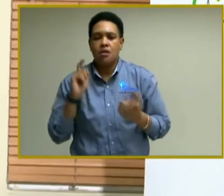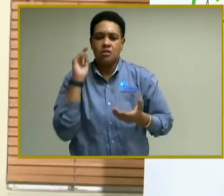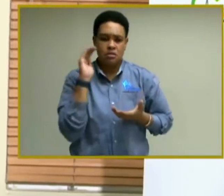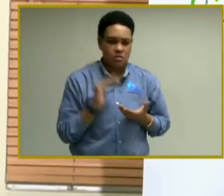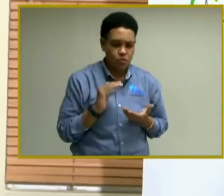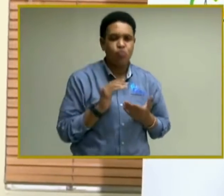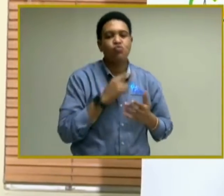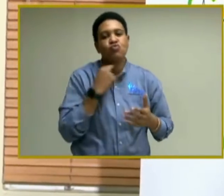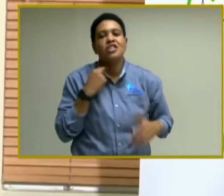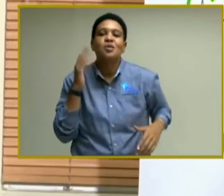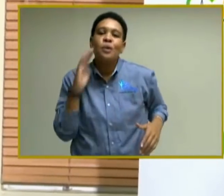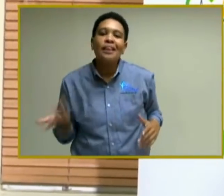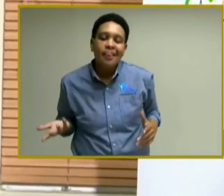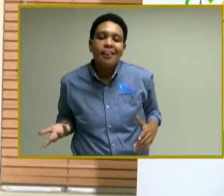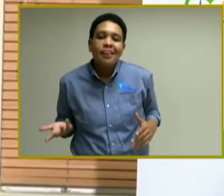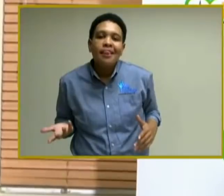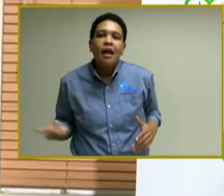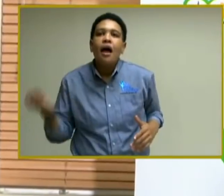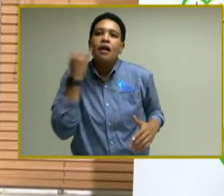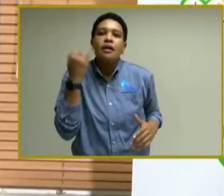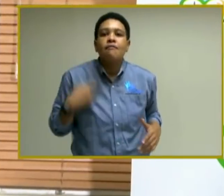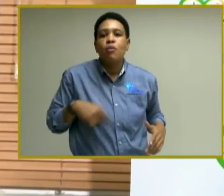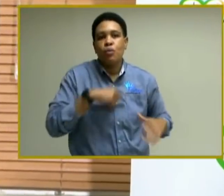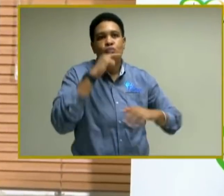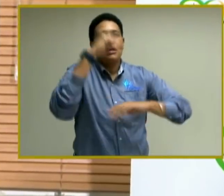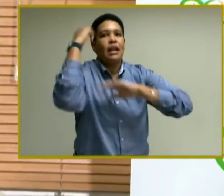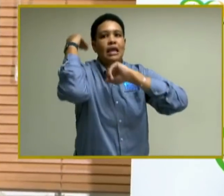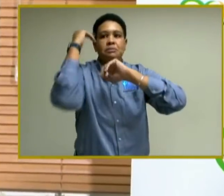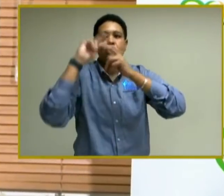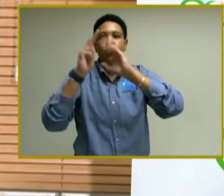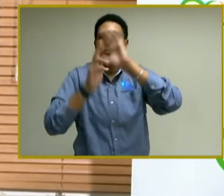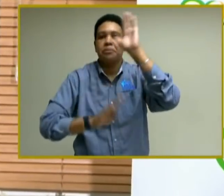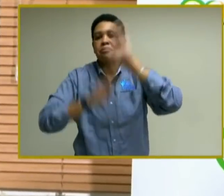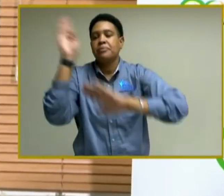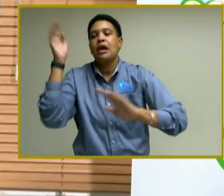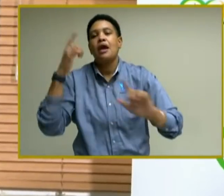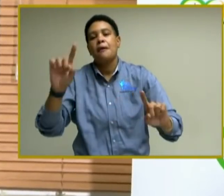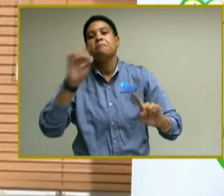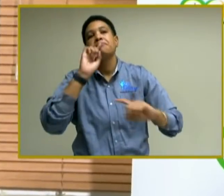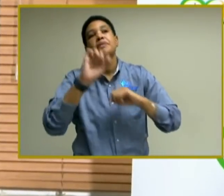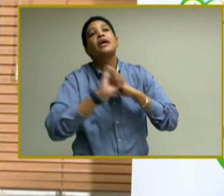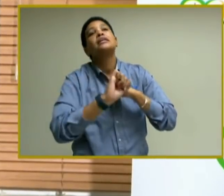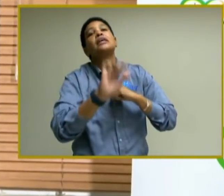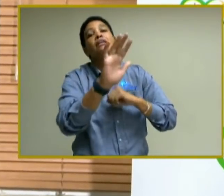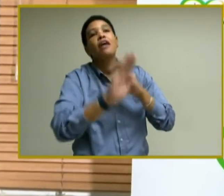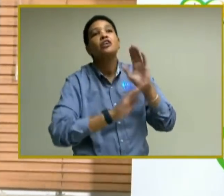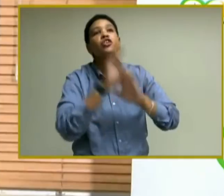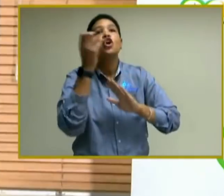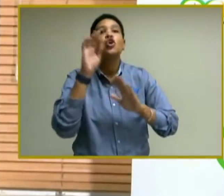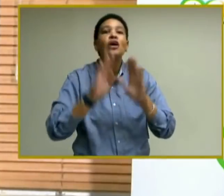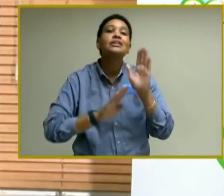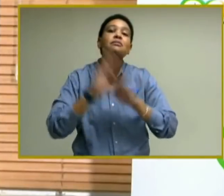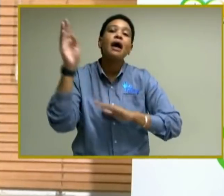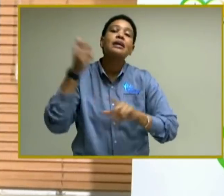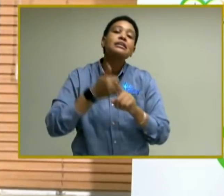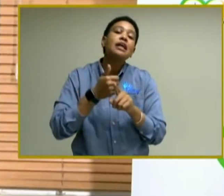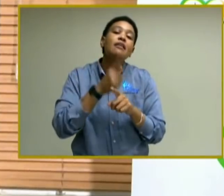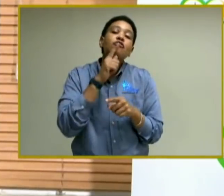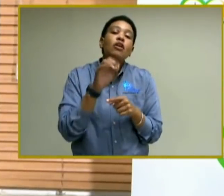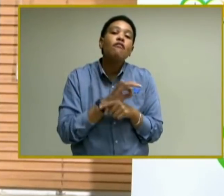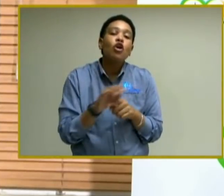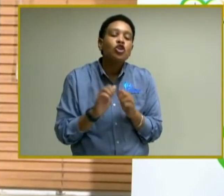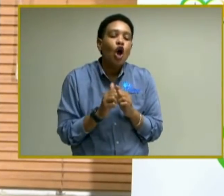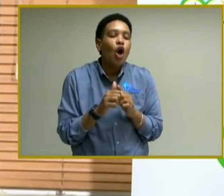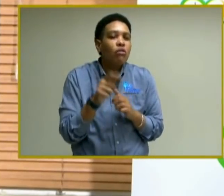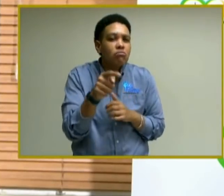risks. And even though we will expect a surge, the extent of that surge or spike is a function of how